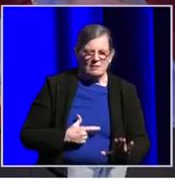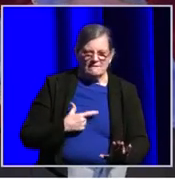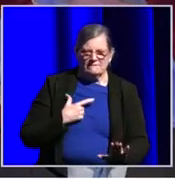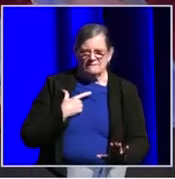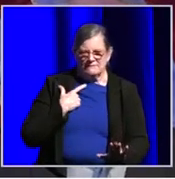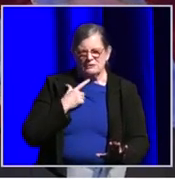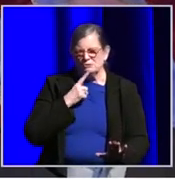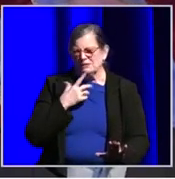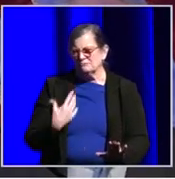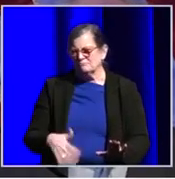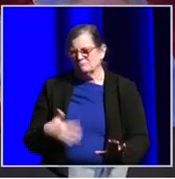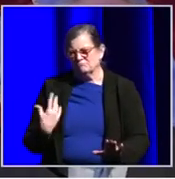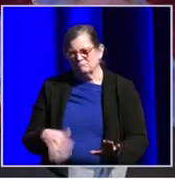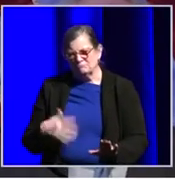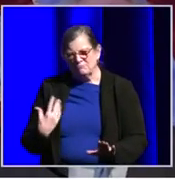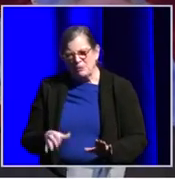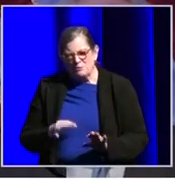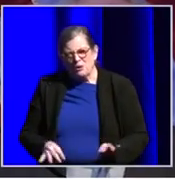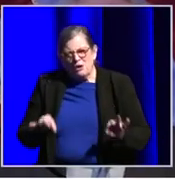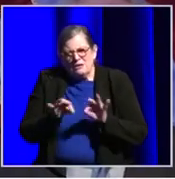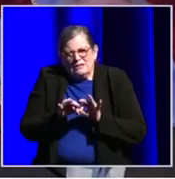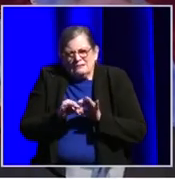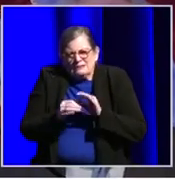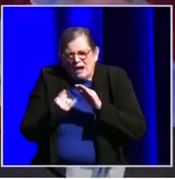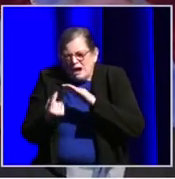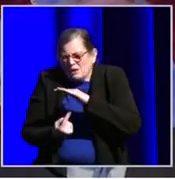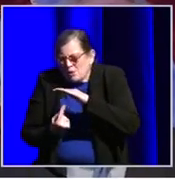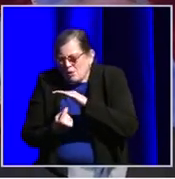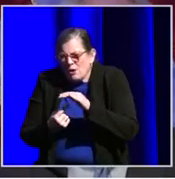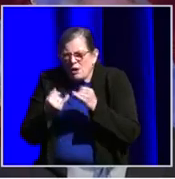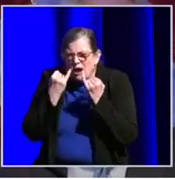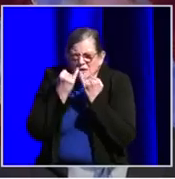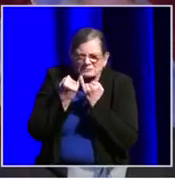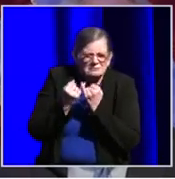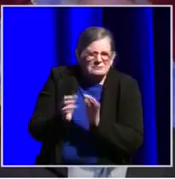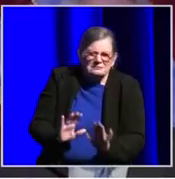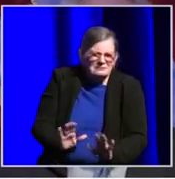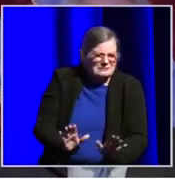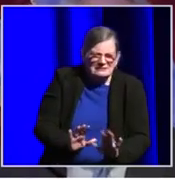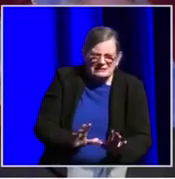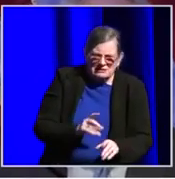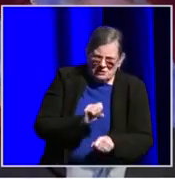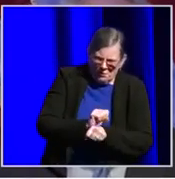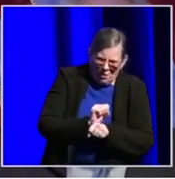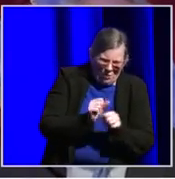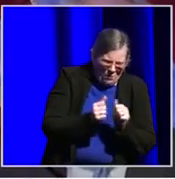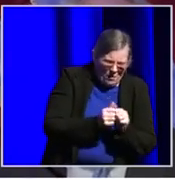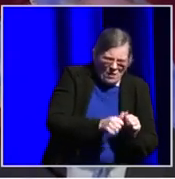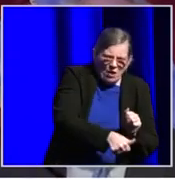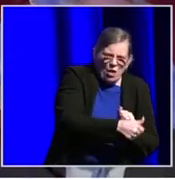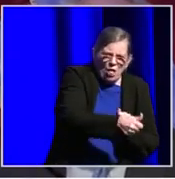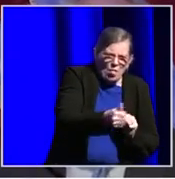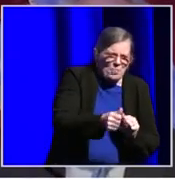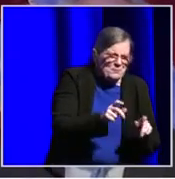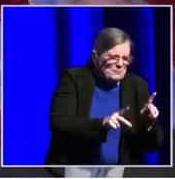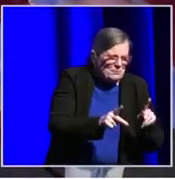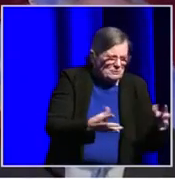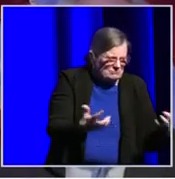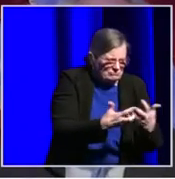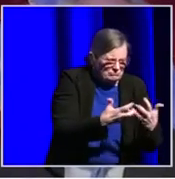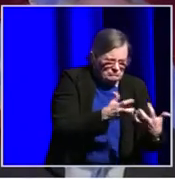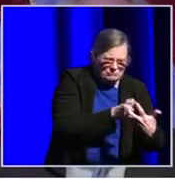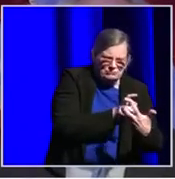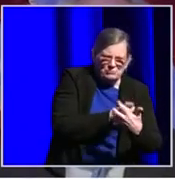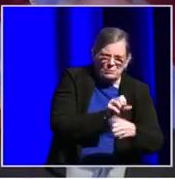in silos. And I promise to work with all the stakeholders on the stage and in this